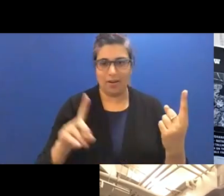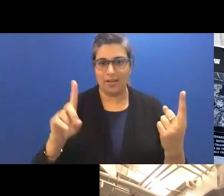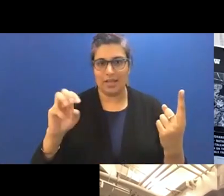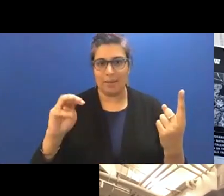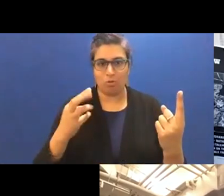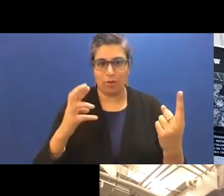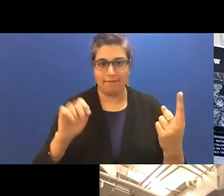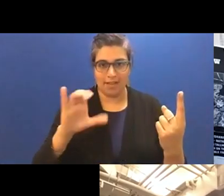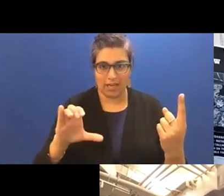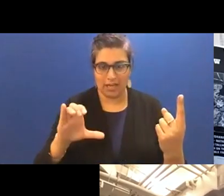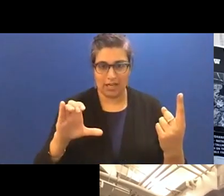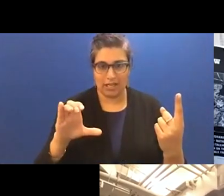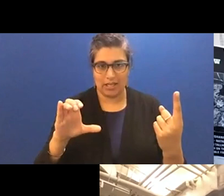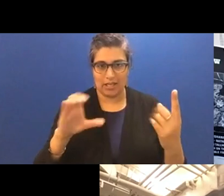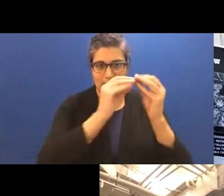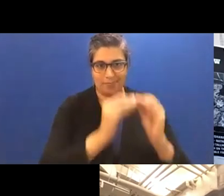right?